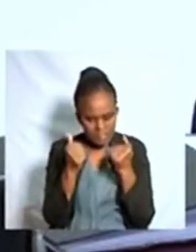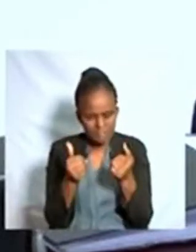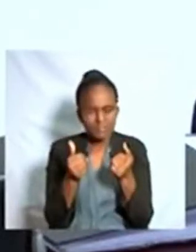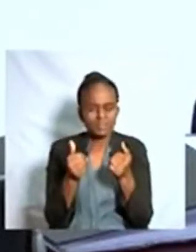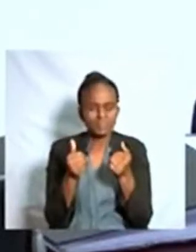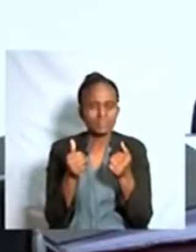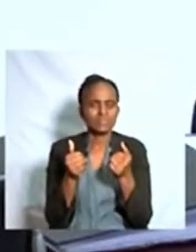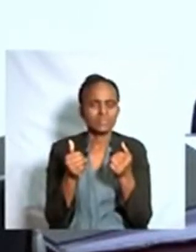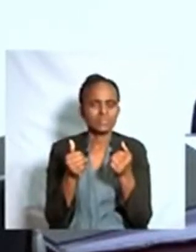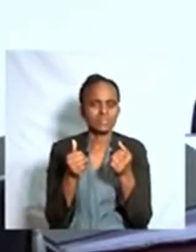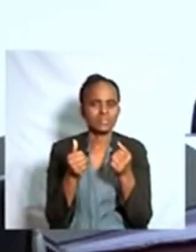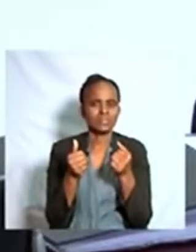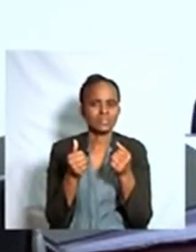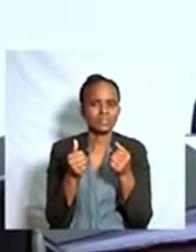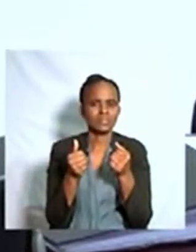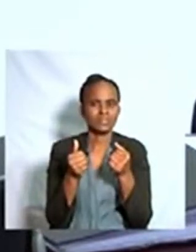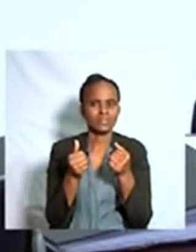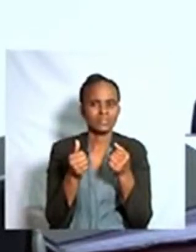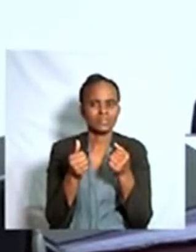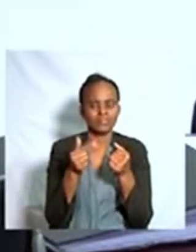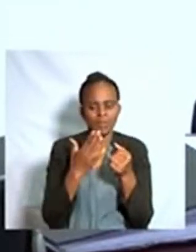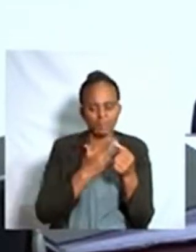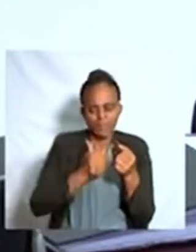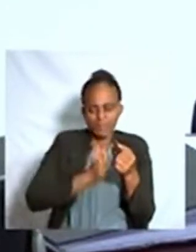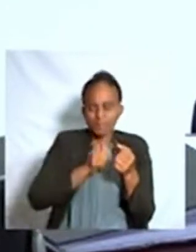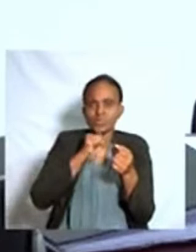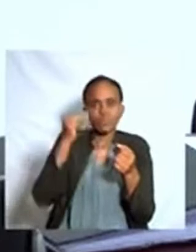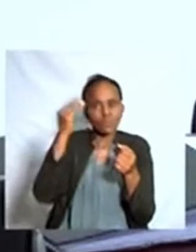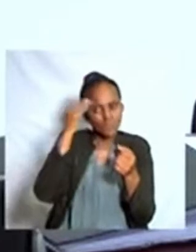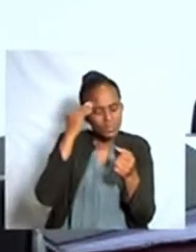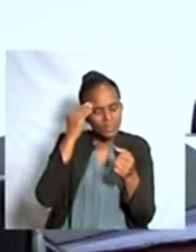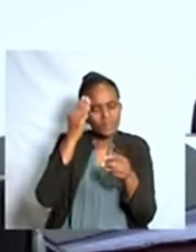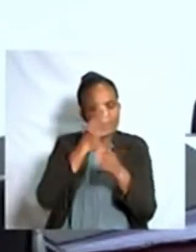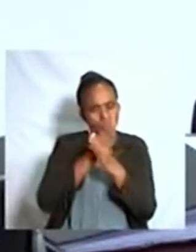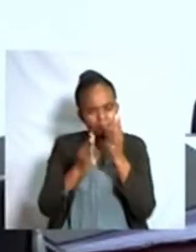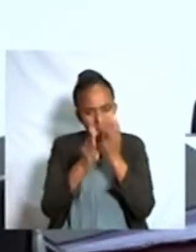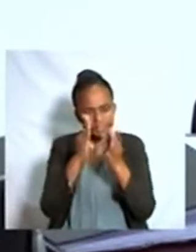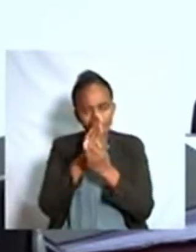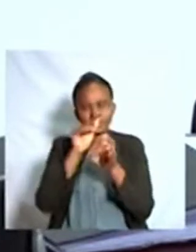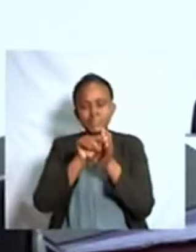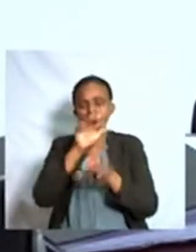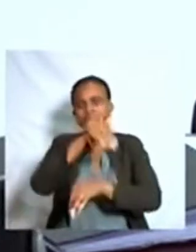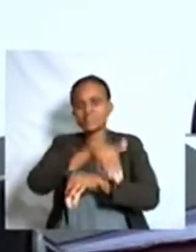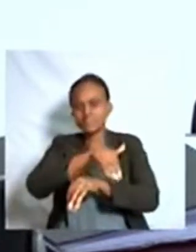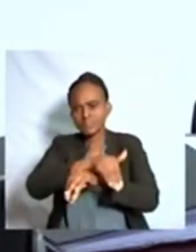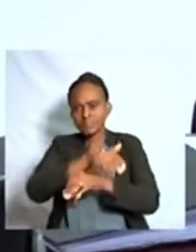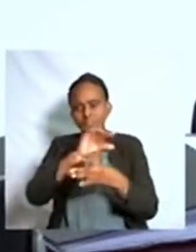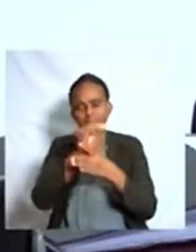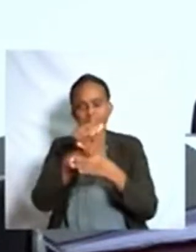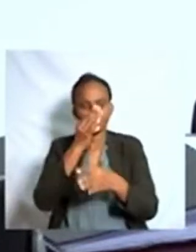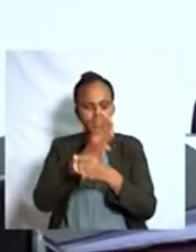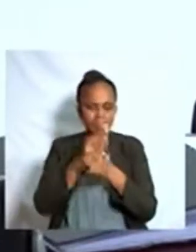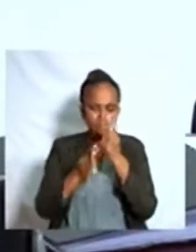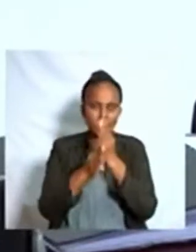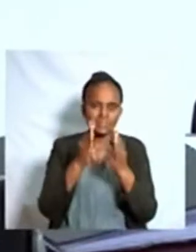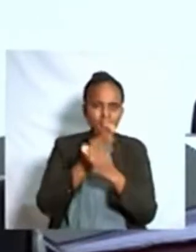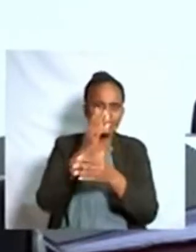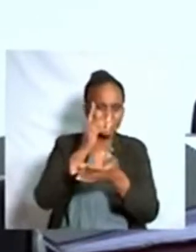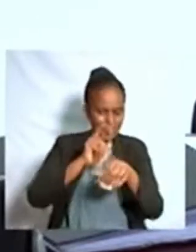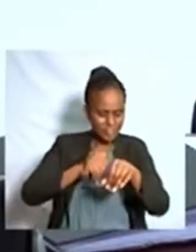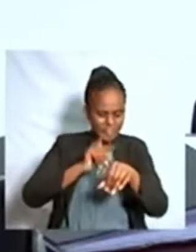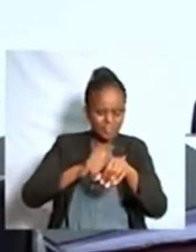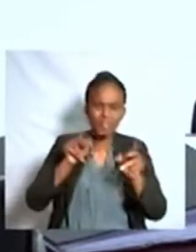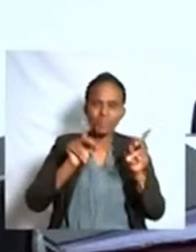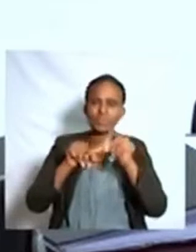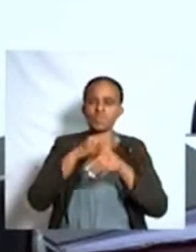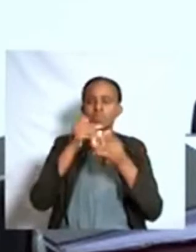roofed. I don't know whether it was built in the night or it was built when everyone was on leave or something like